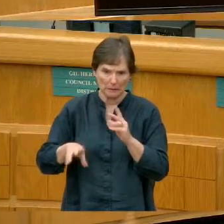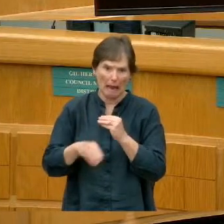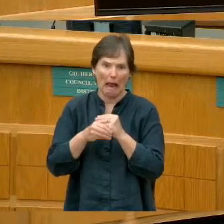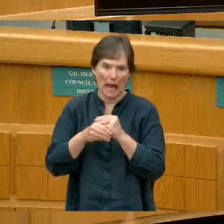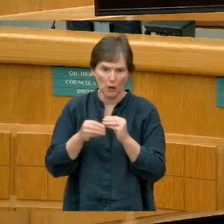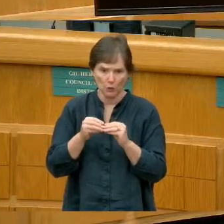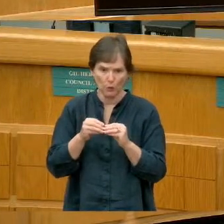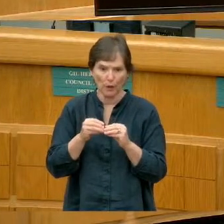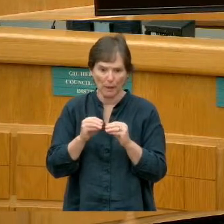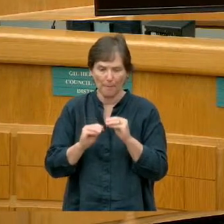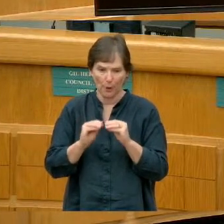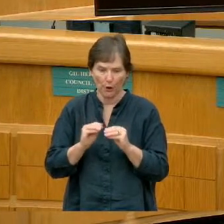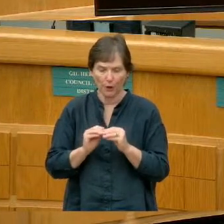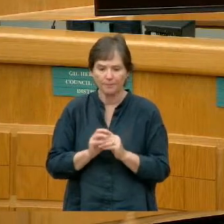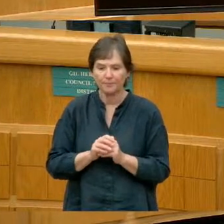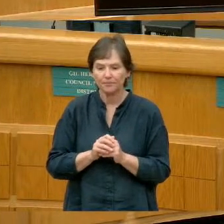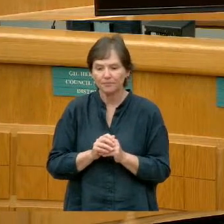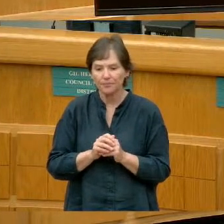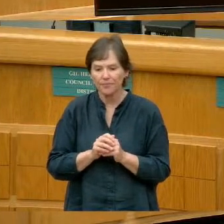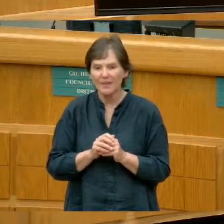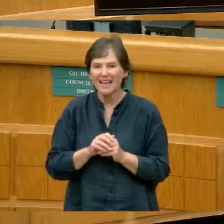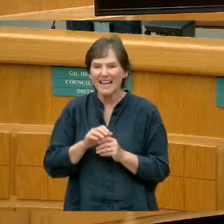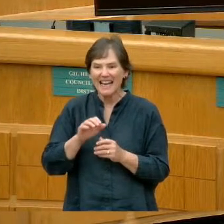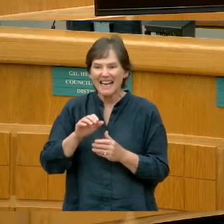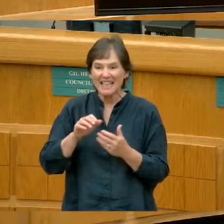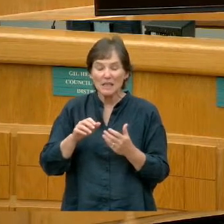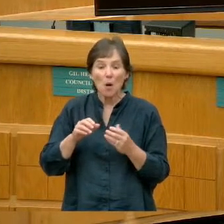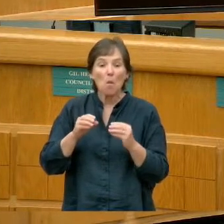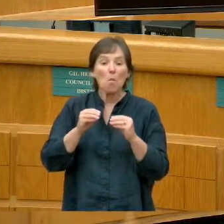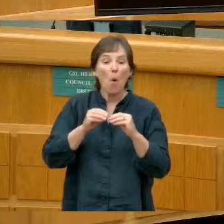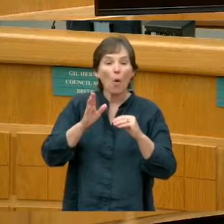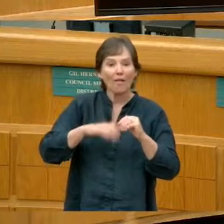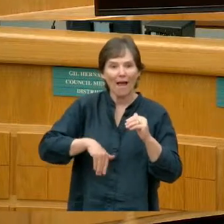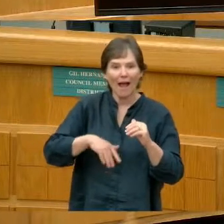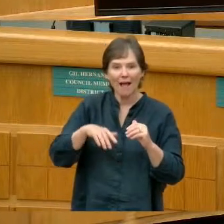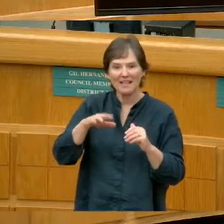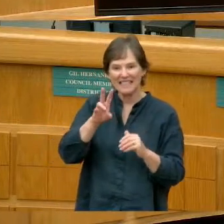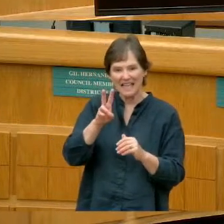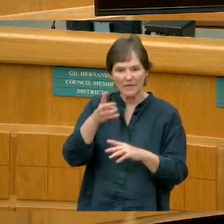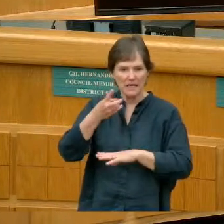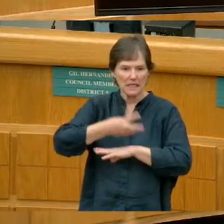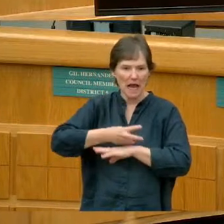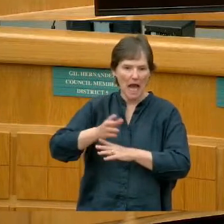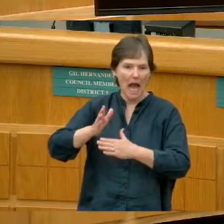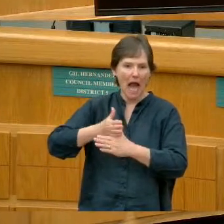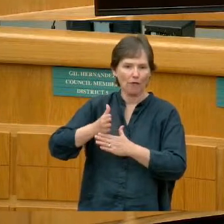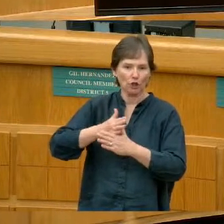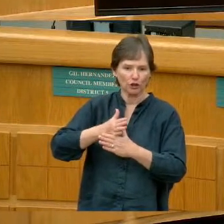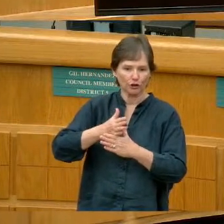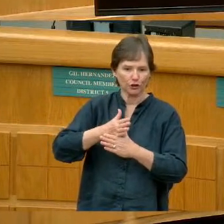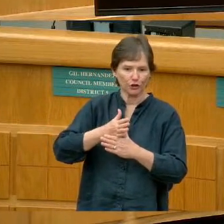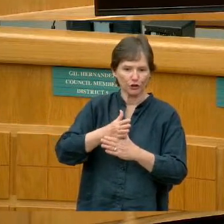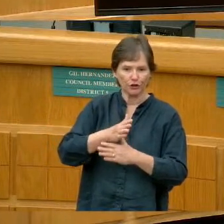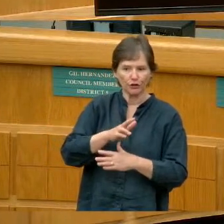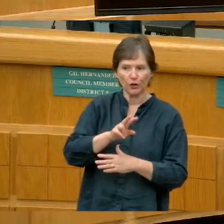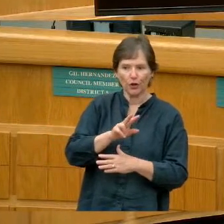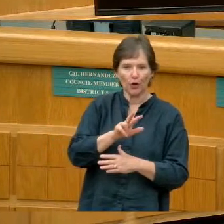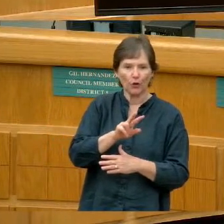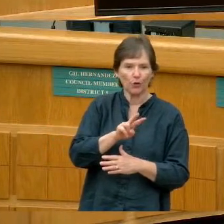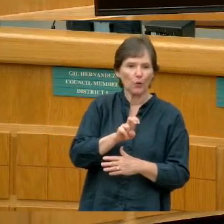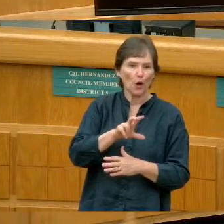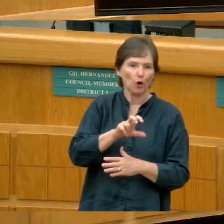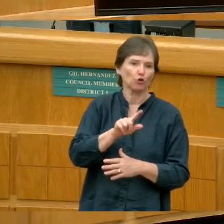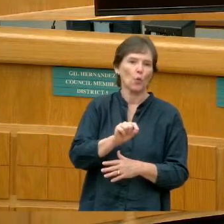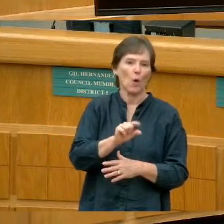343. And it's higher than our 7-day average. The 7-day average is 320 cases a day. And so this